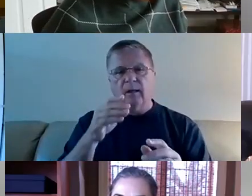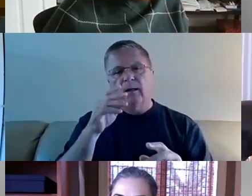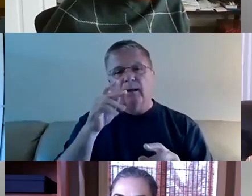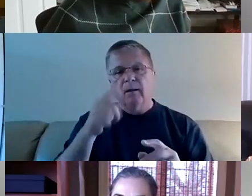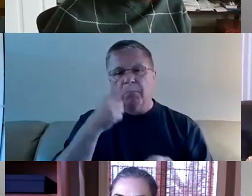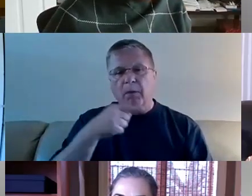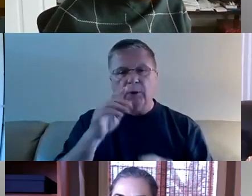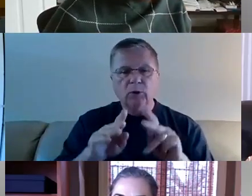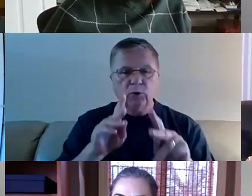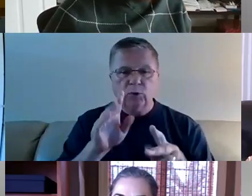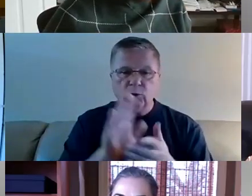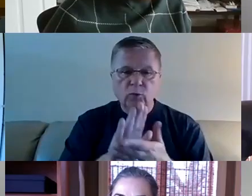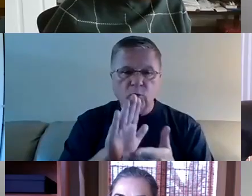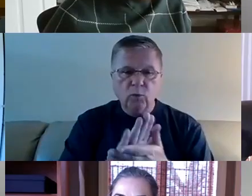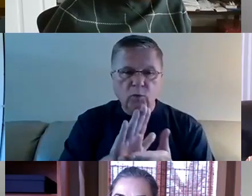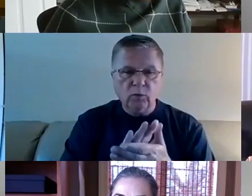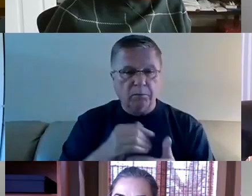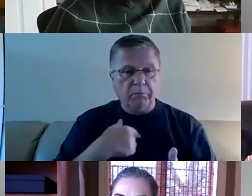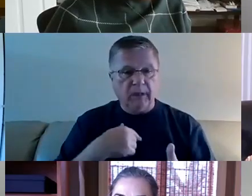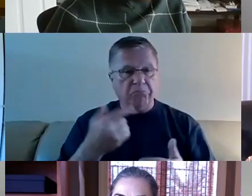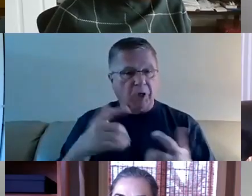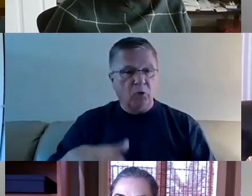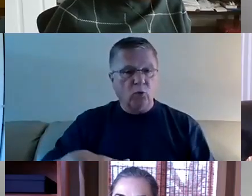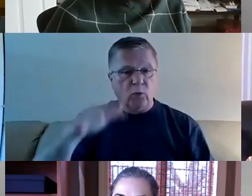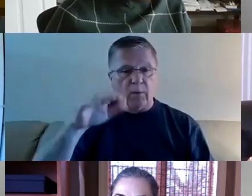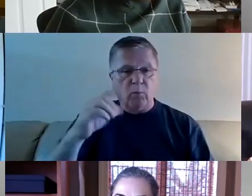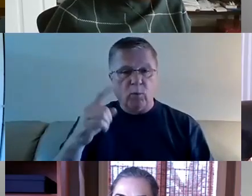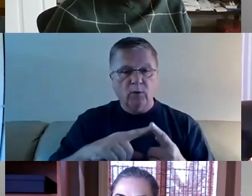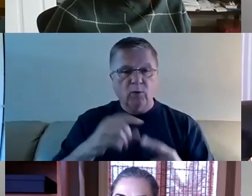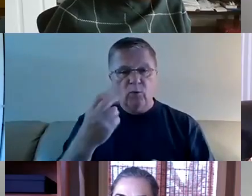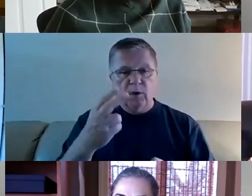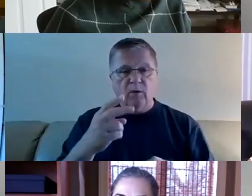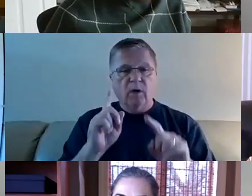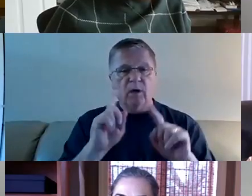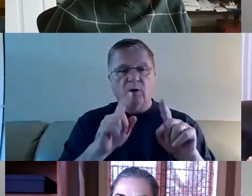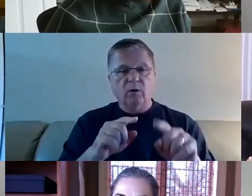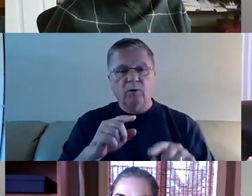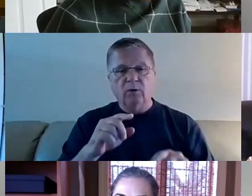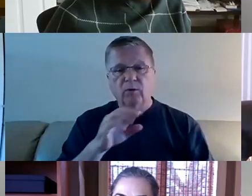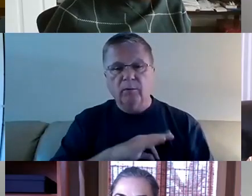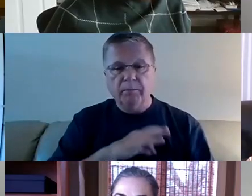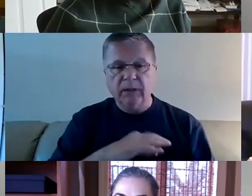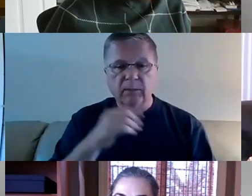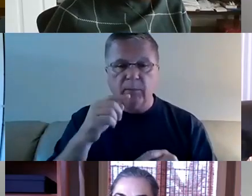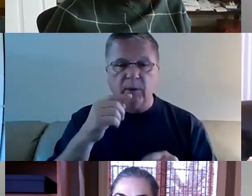of us. However, as a councilman, you know, I believe the number one